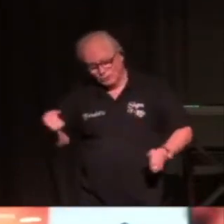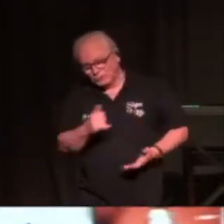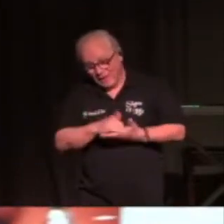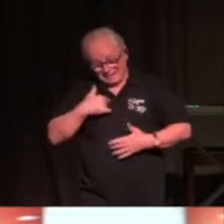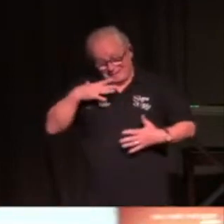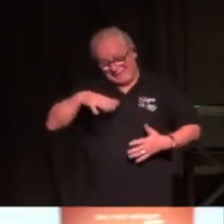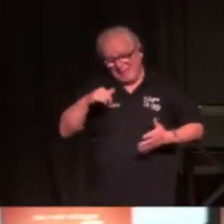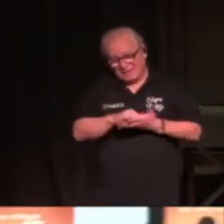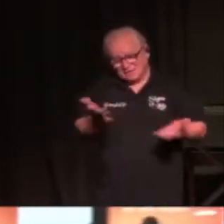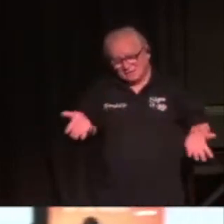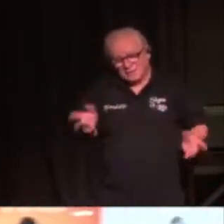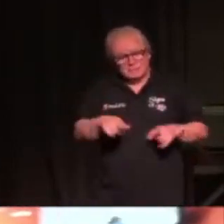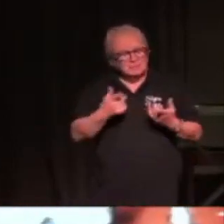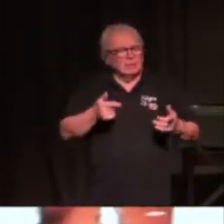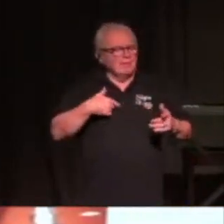do that.